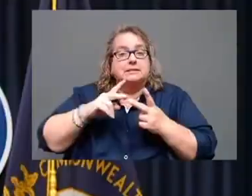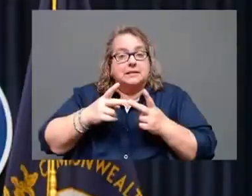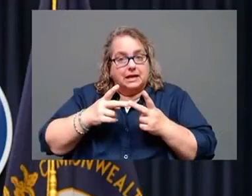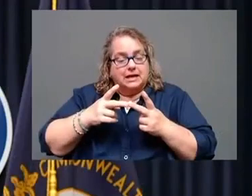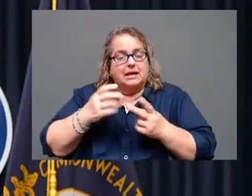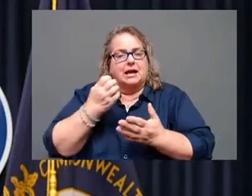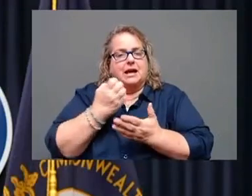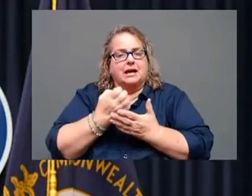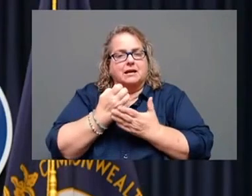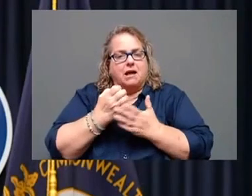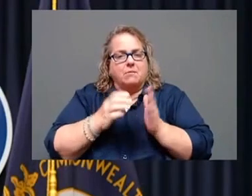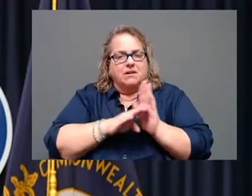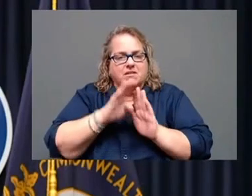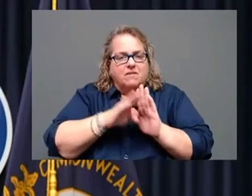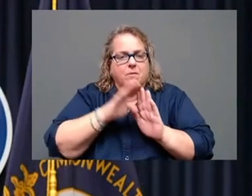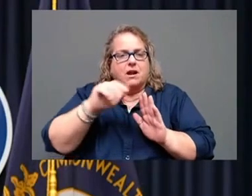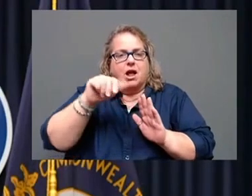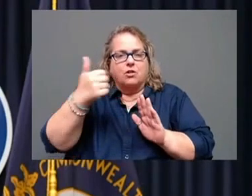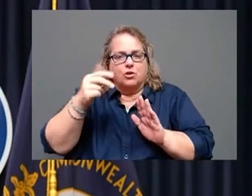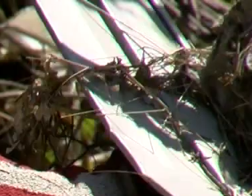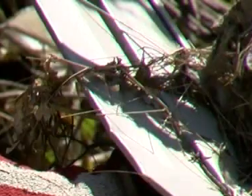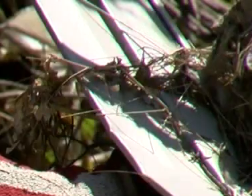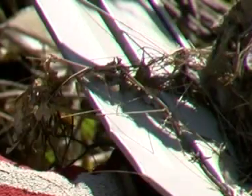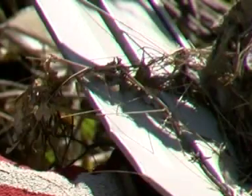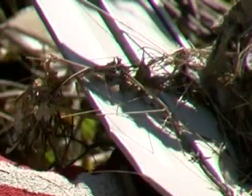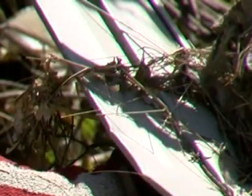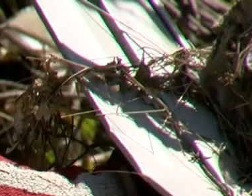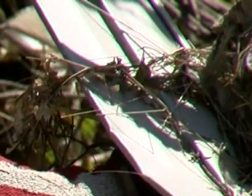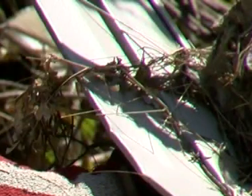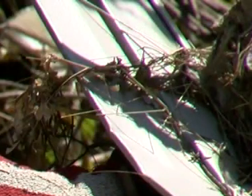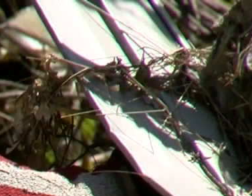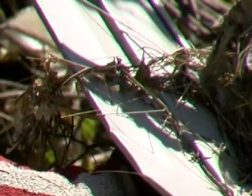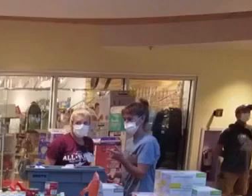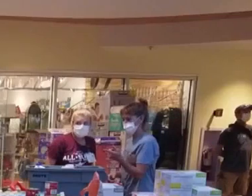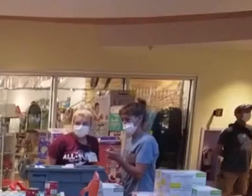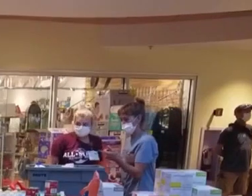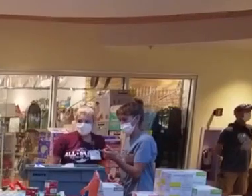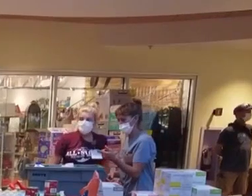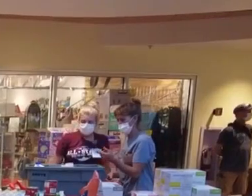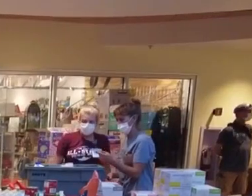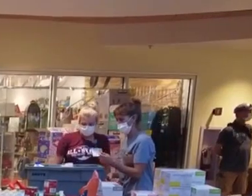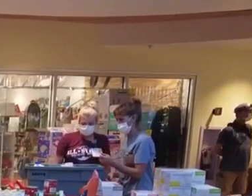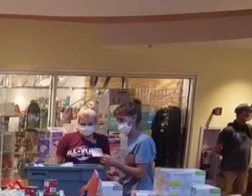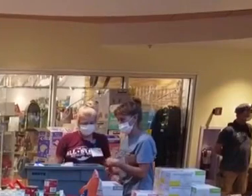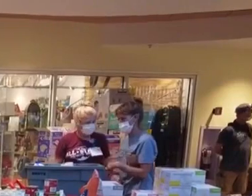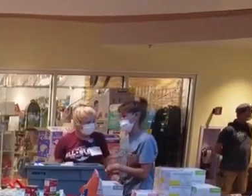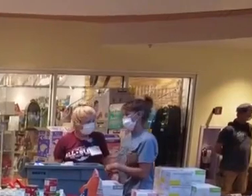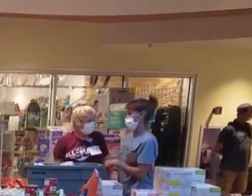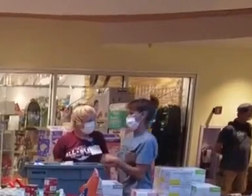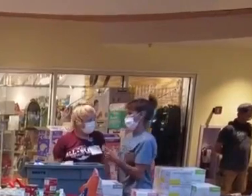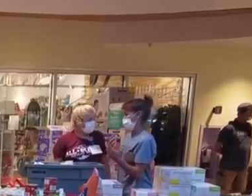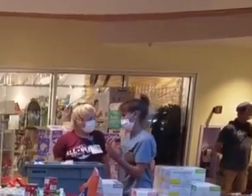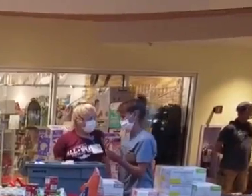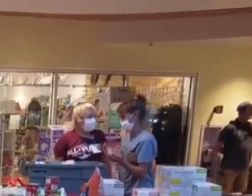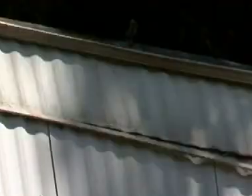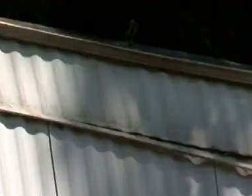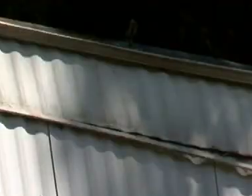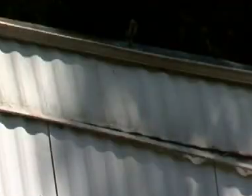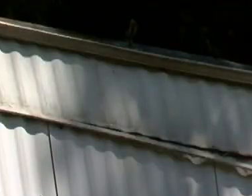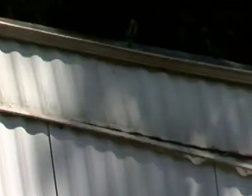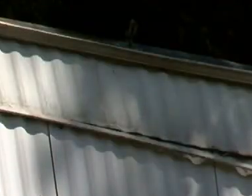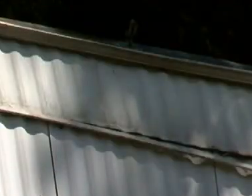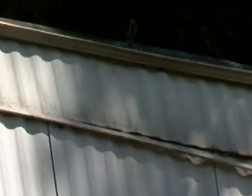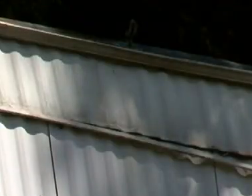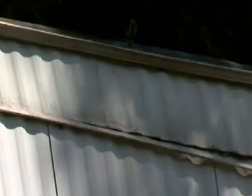do. Today, Kentucky Governor Andy Beshear urged families to apply for FEMA relief. He also shared there is more than